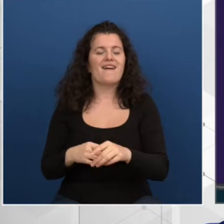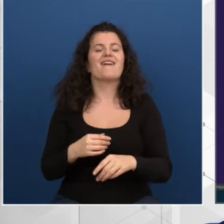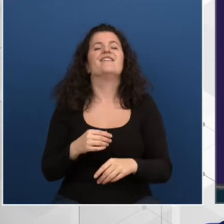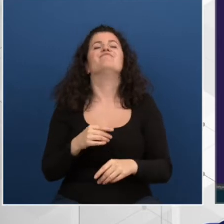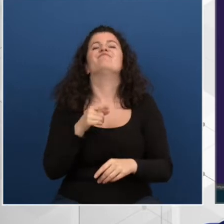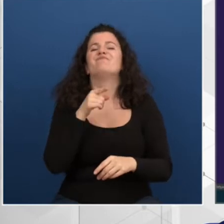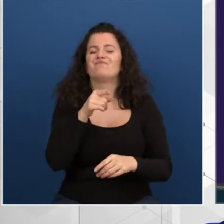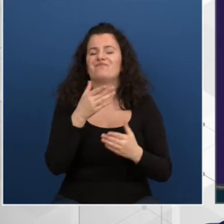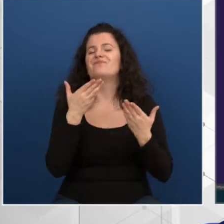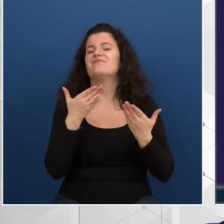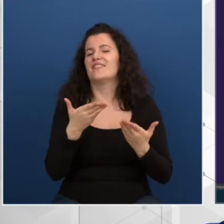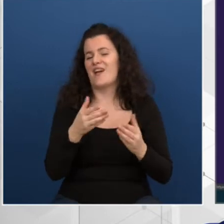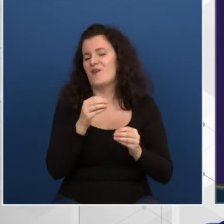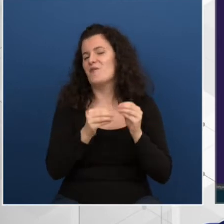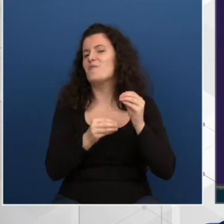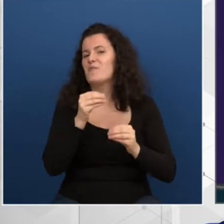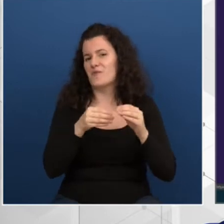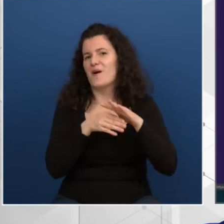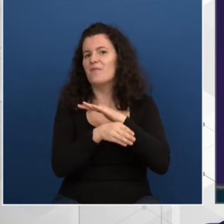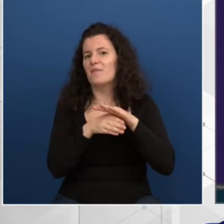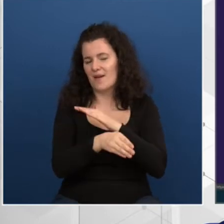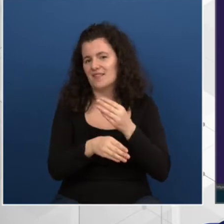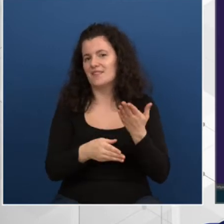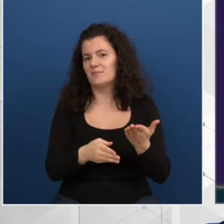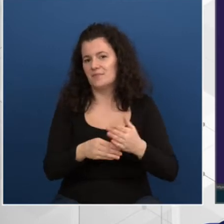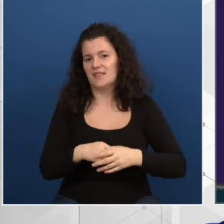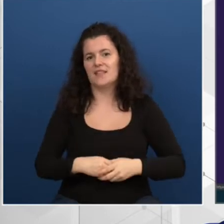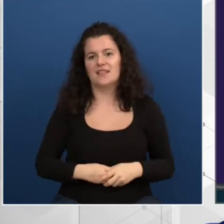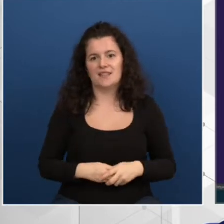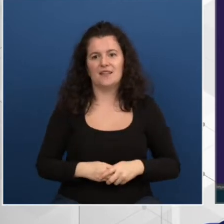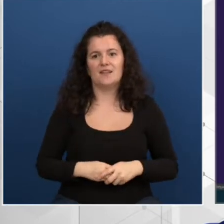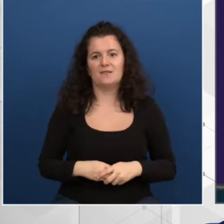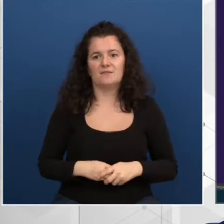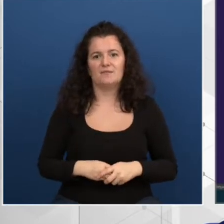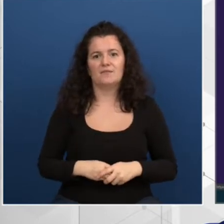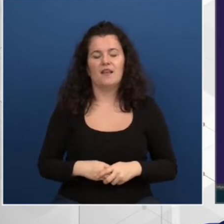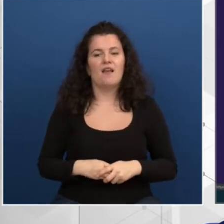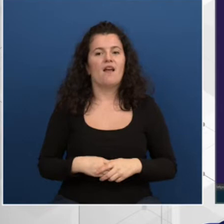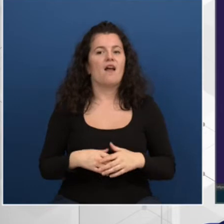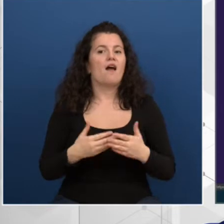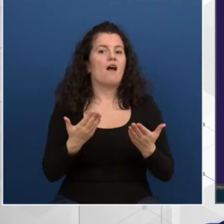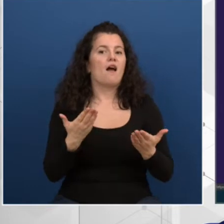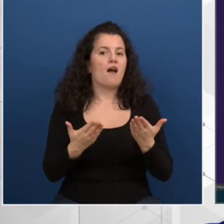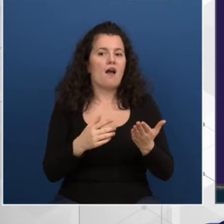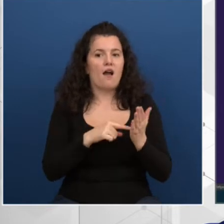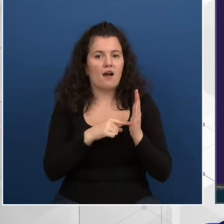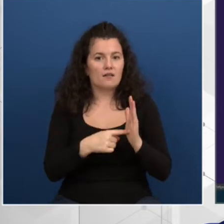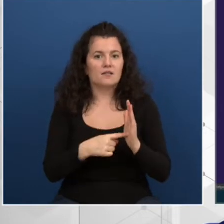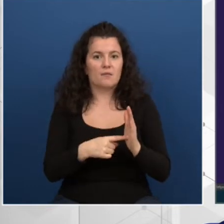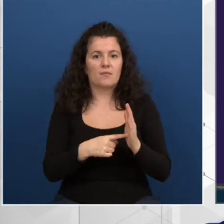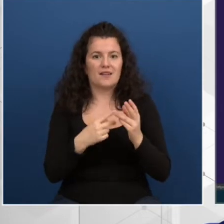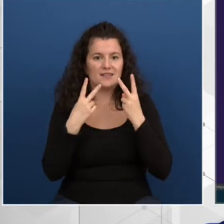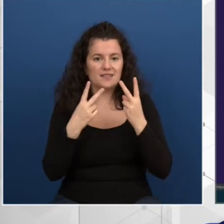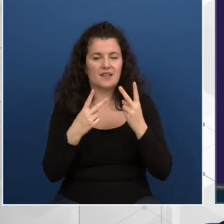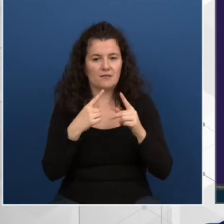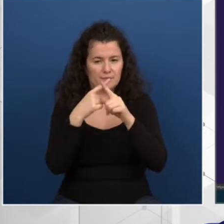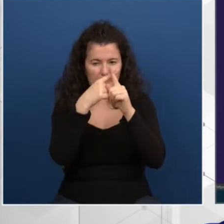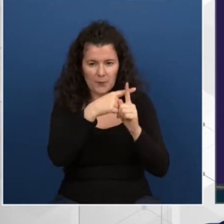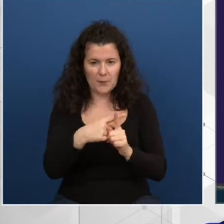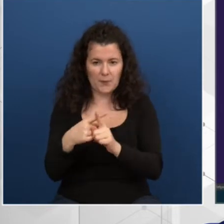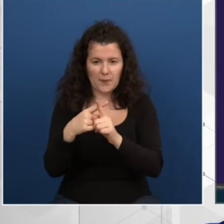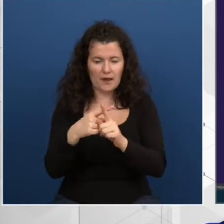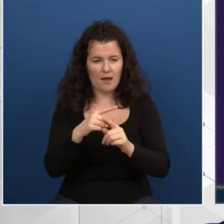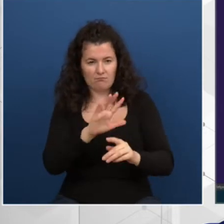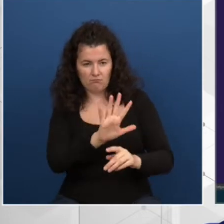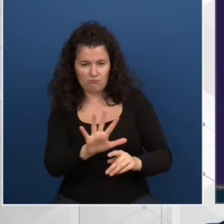originally thought. So for example, some of these menu items didn't receive focus, and the carousel and the landing page in the center